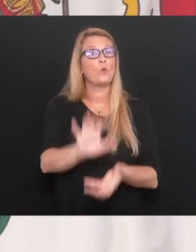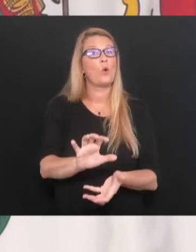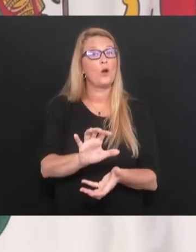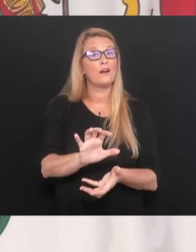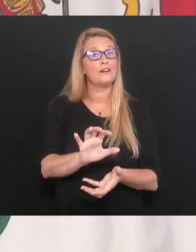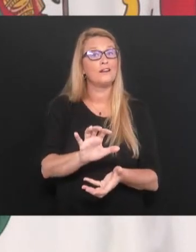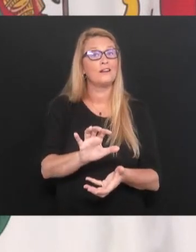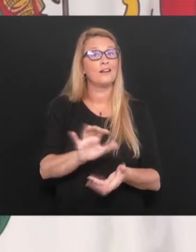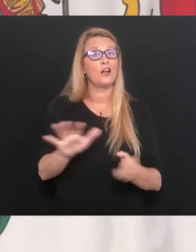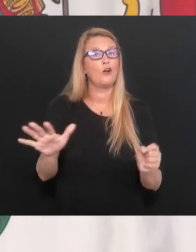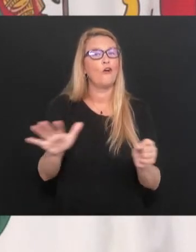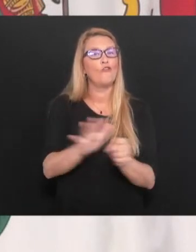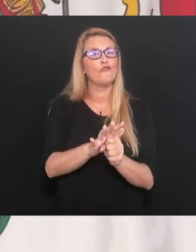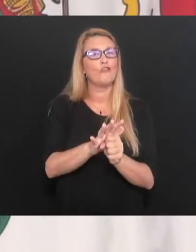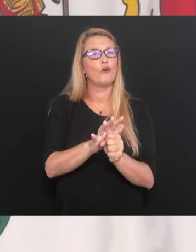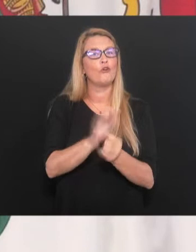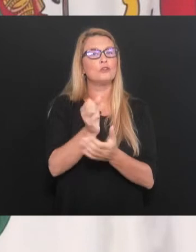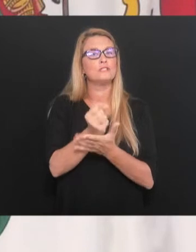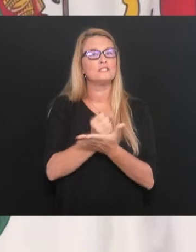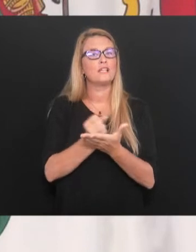you, a full ride